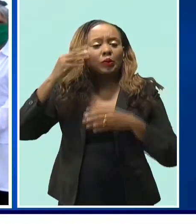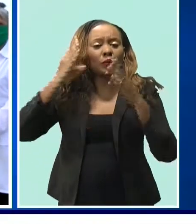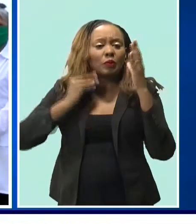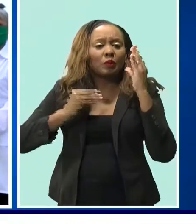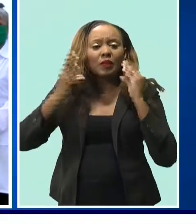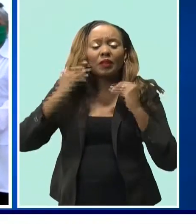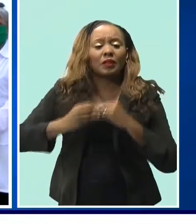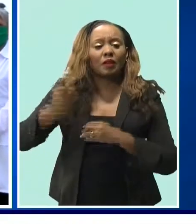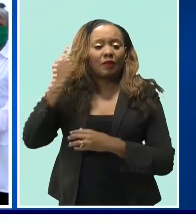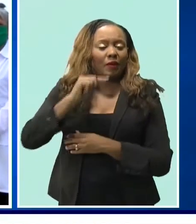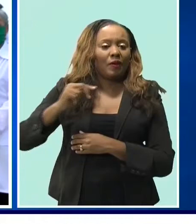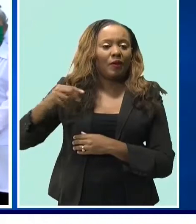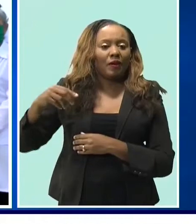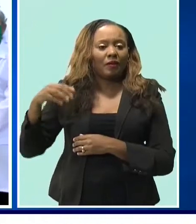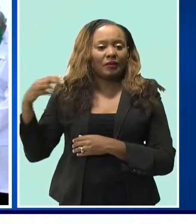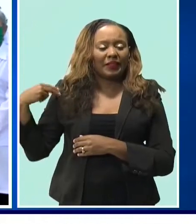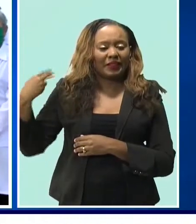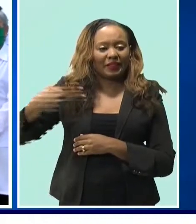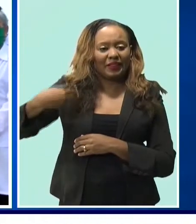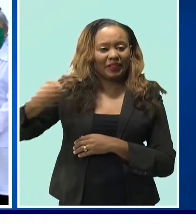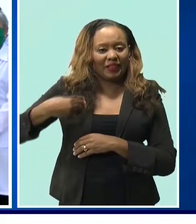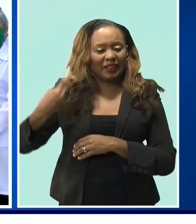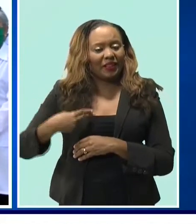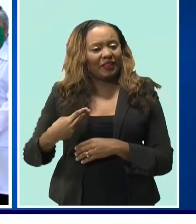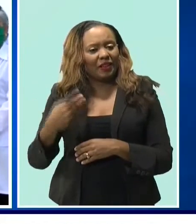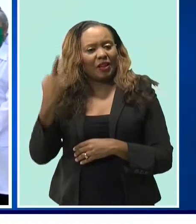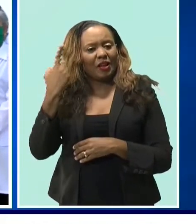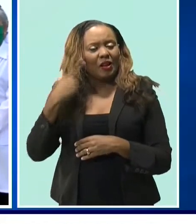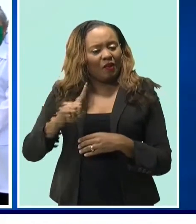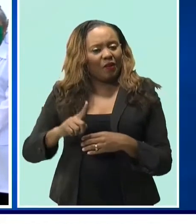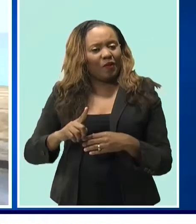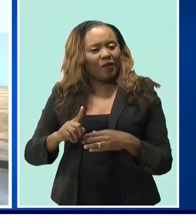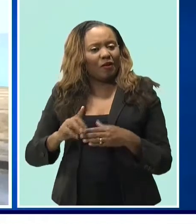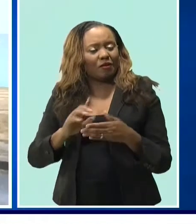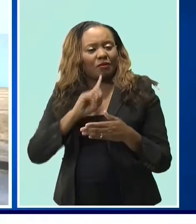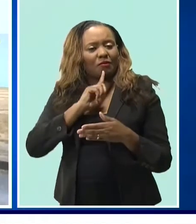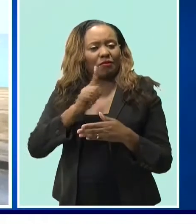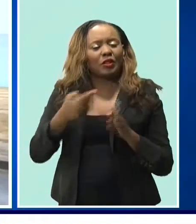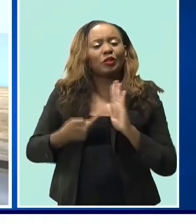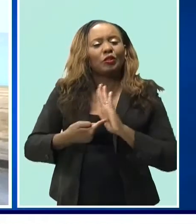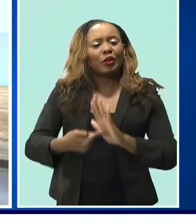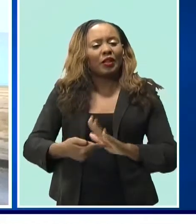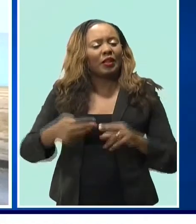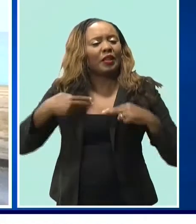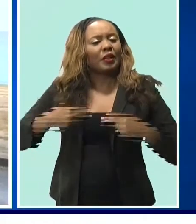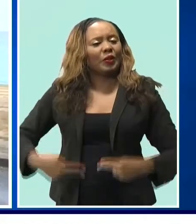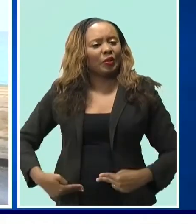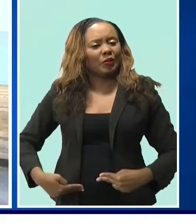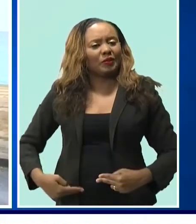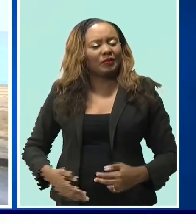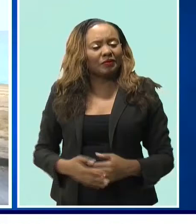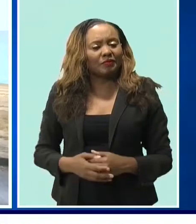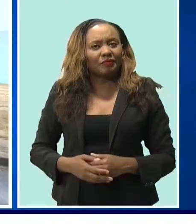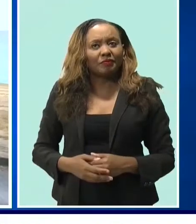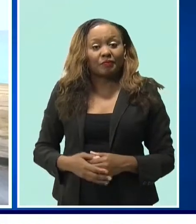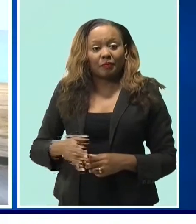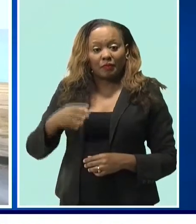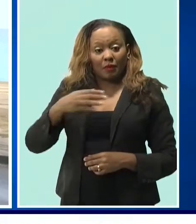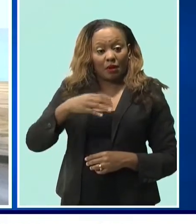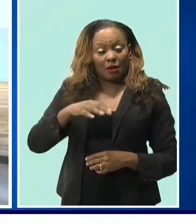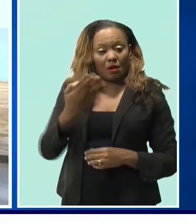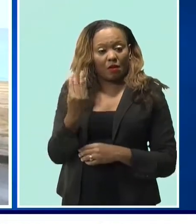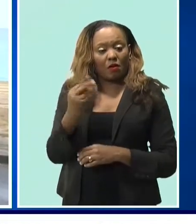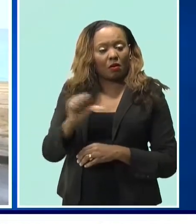capítulos in the history of humanity. So far, medical teams from Cuba have been welcomed in at least 14